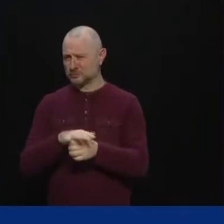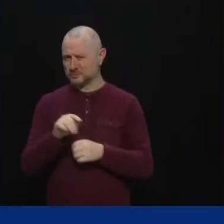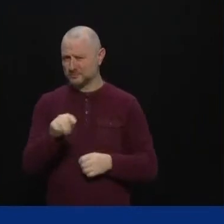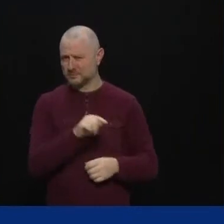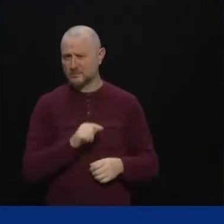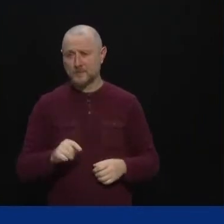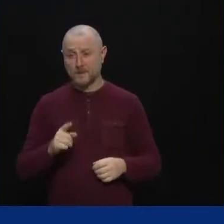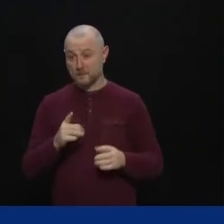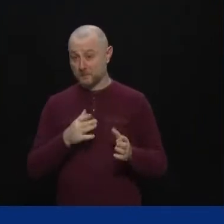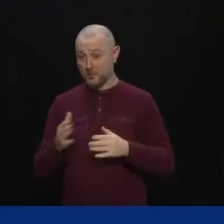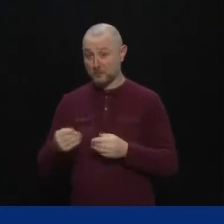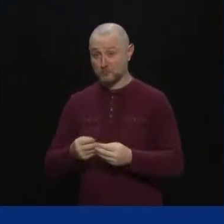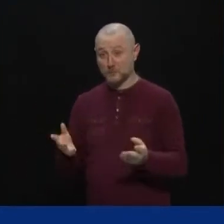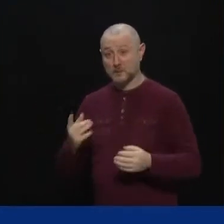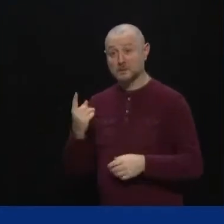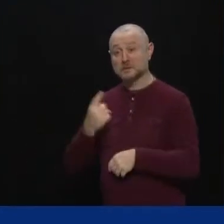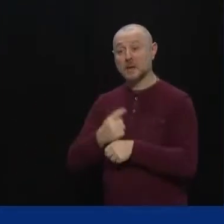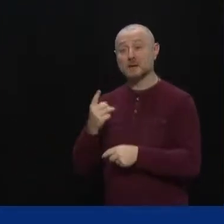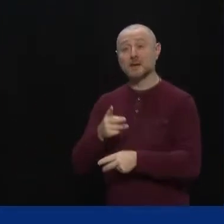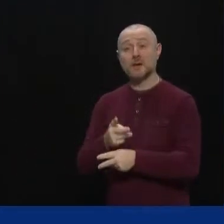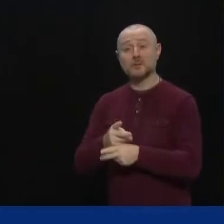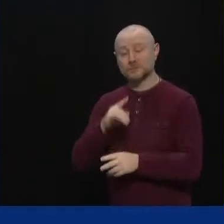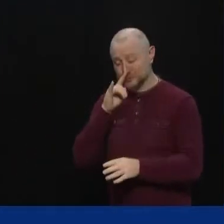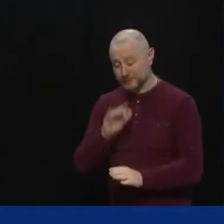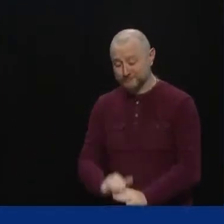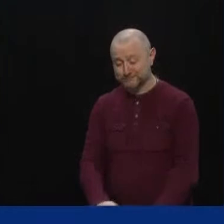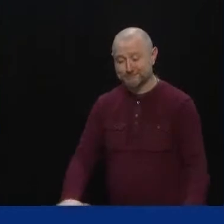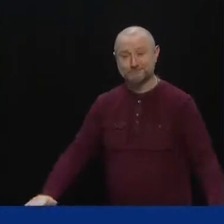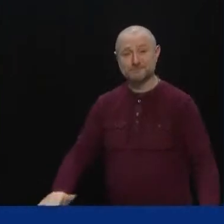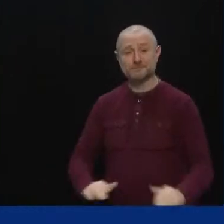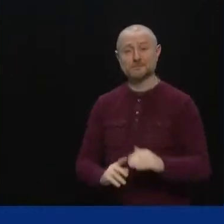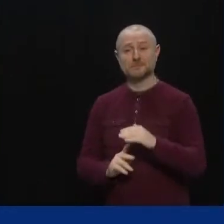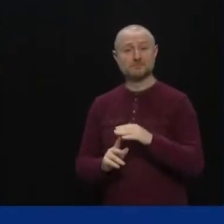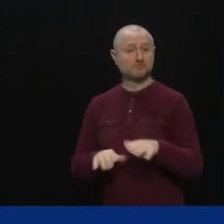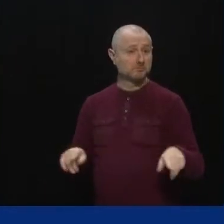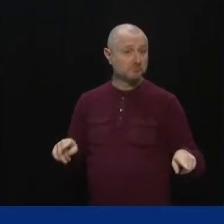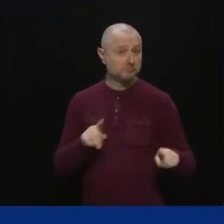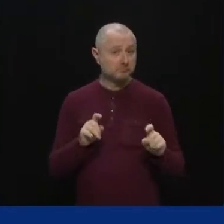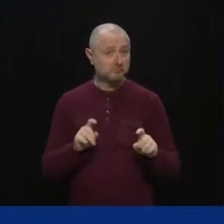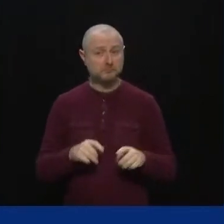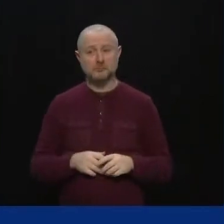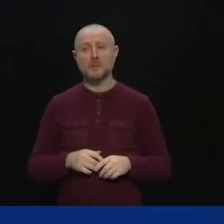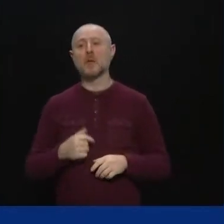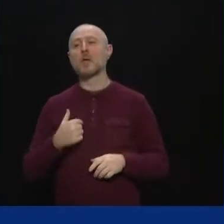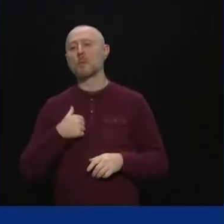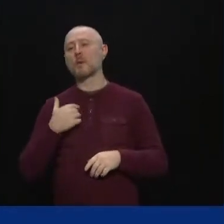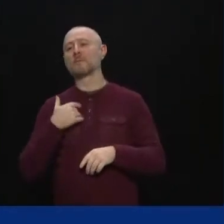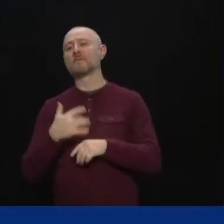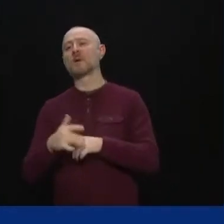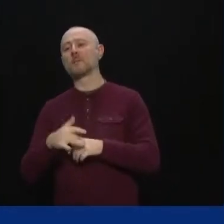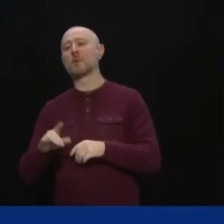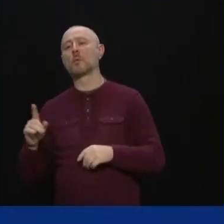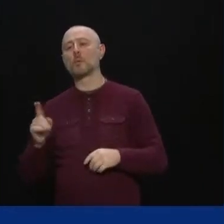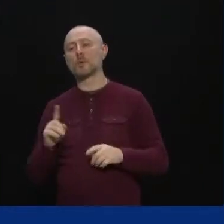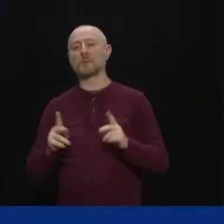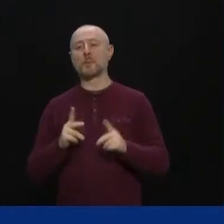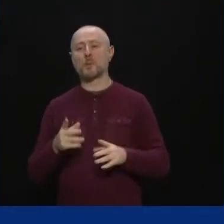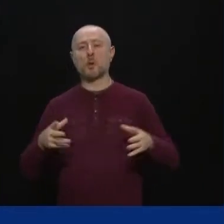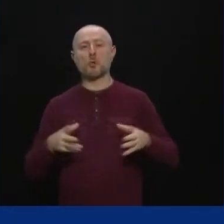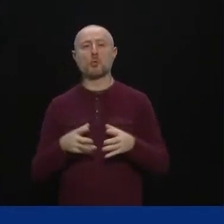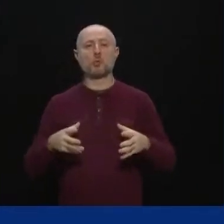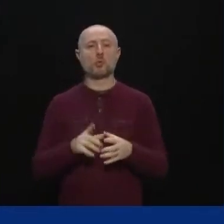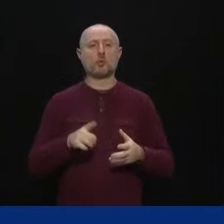or daycare facilities throughout the state? We have been making them available to congregate settings for sure. See, we've had to focus on